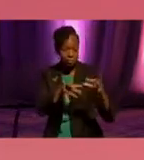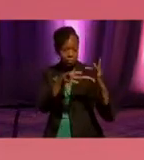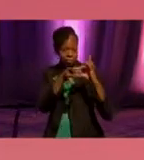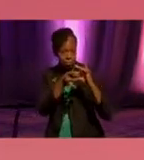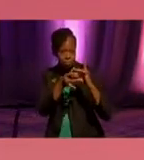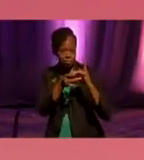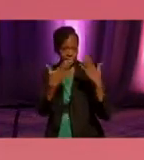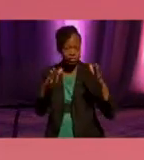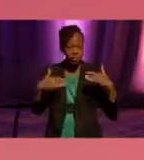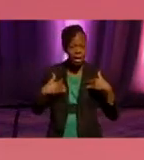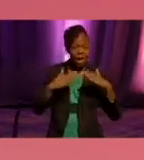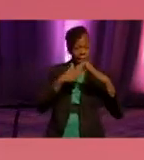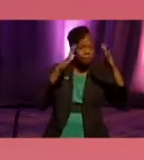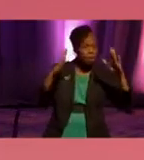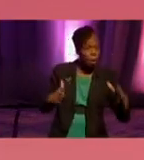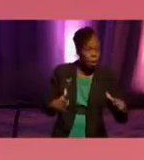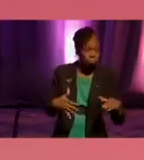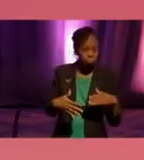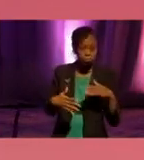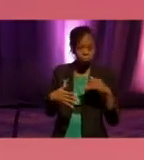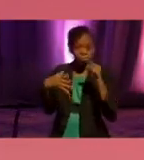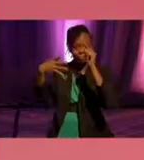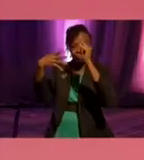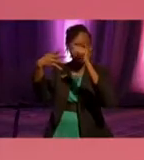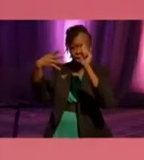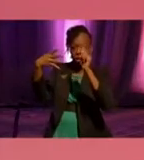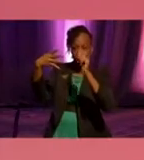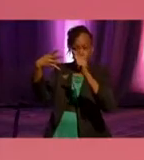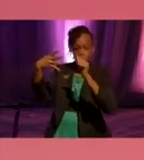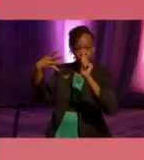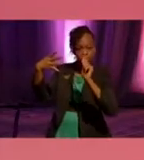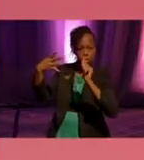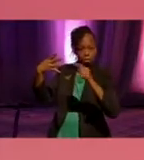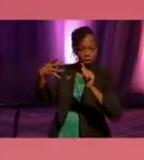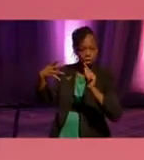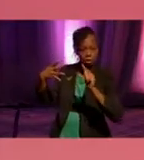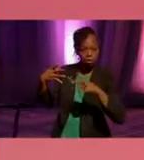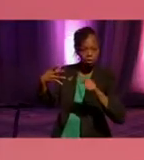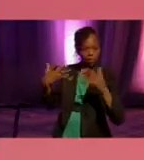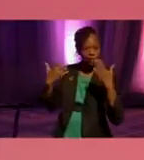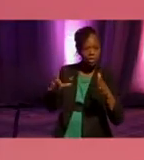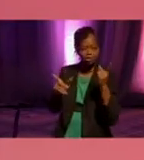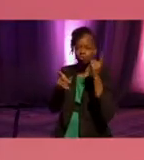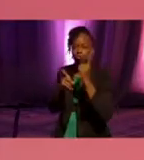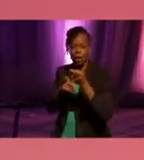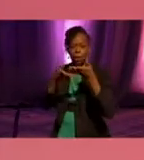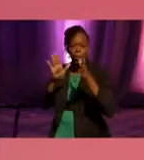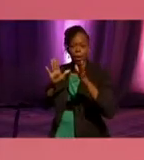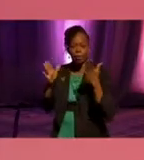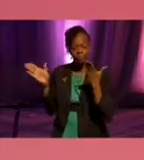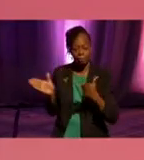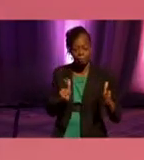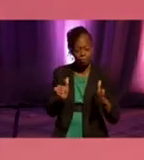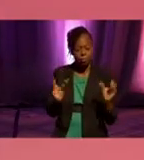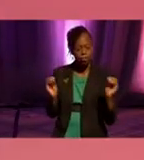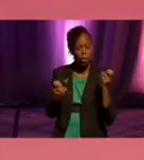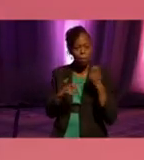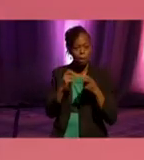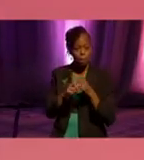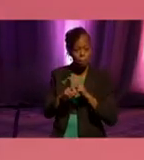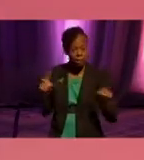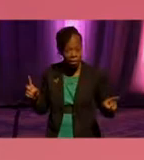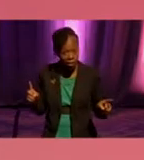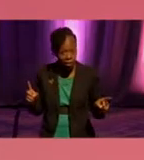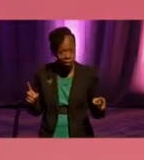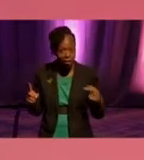homeowners. You check off the list. We thought we did it in the right way. We planned it. But I was